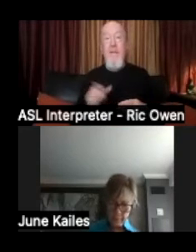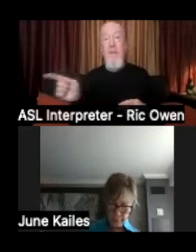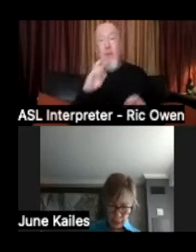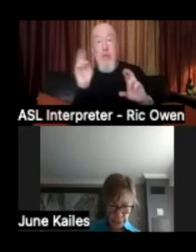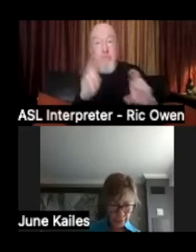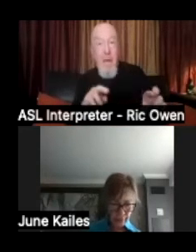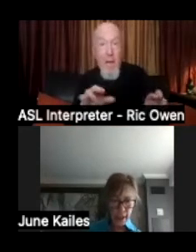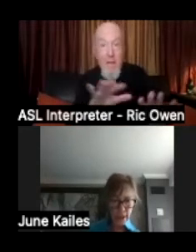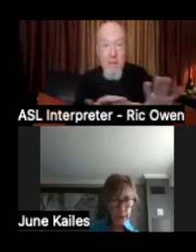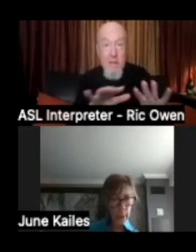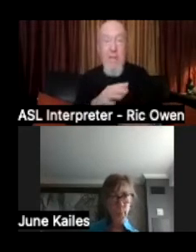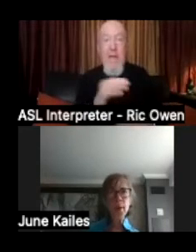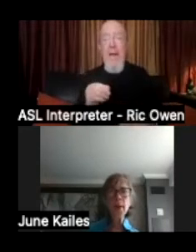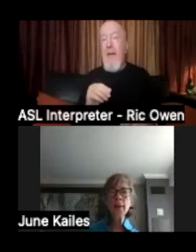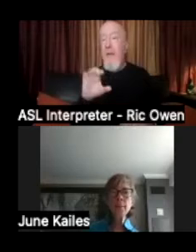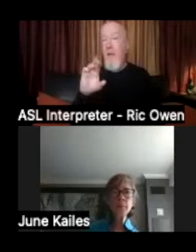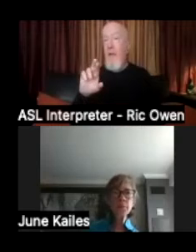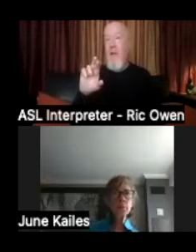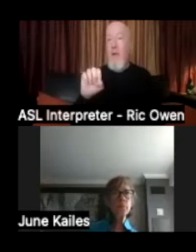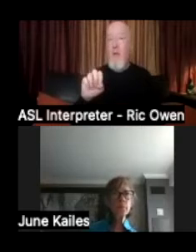So now slide 2.